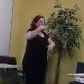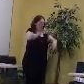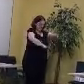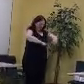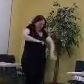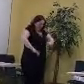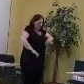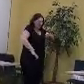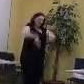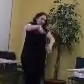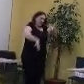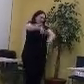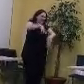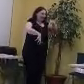three.